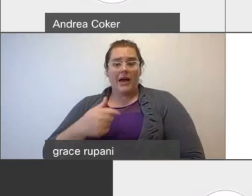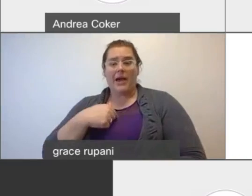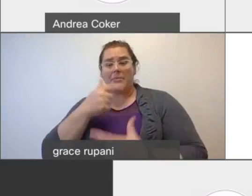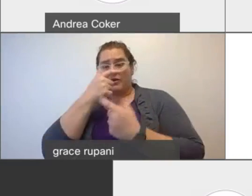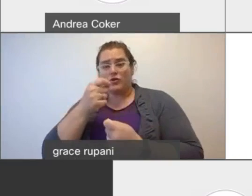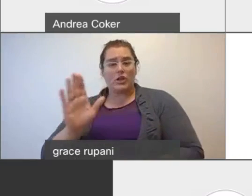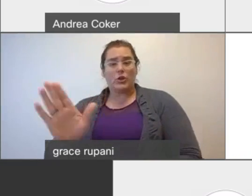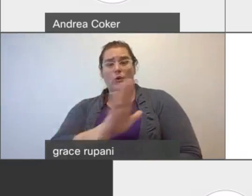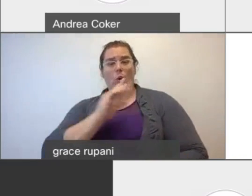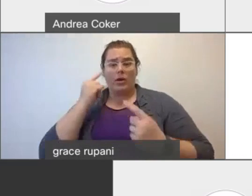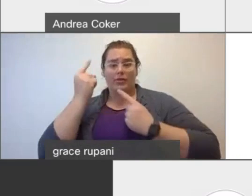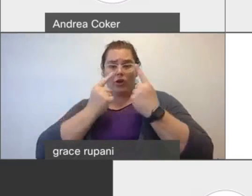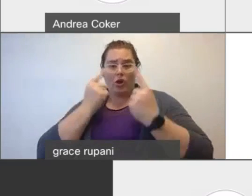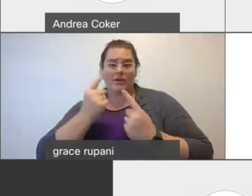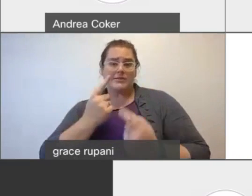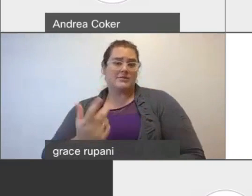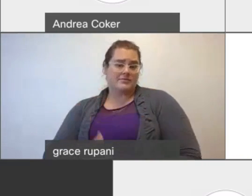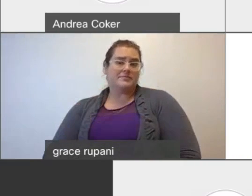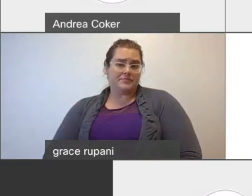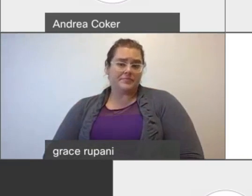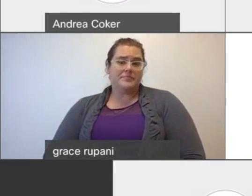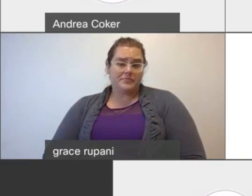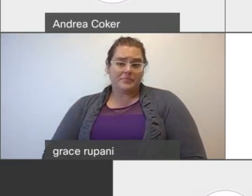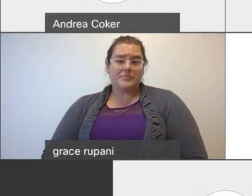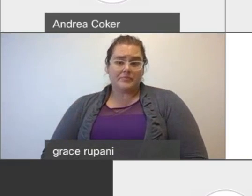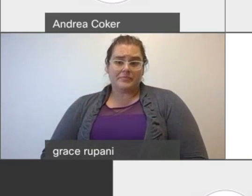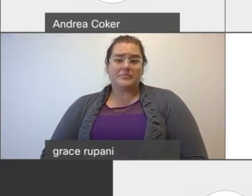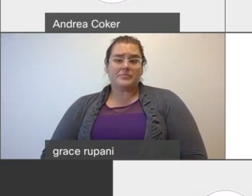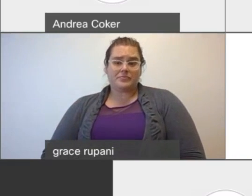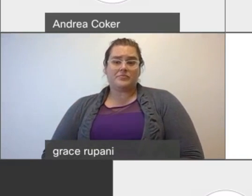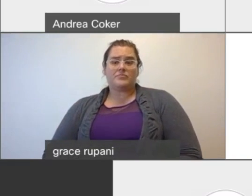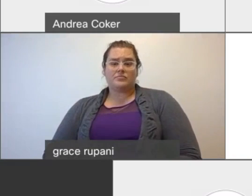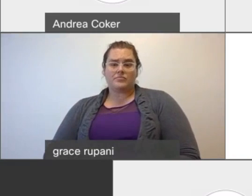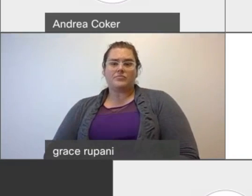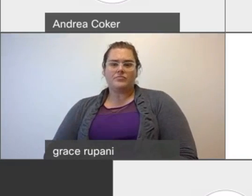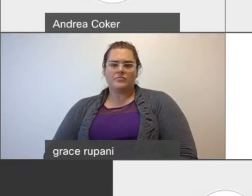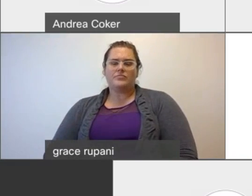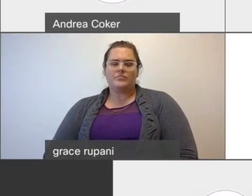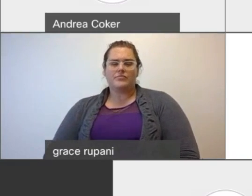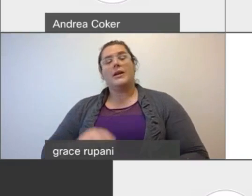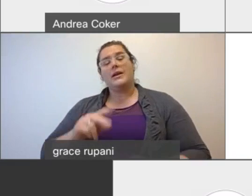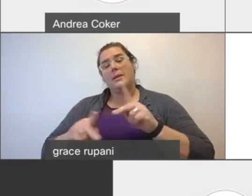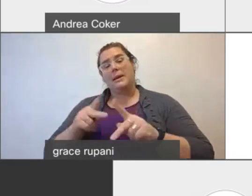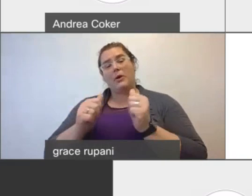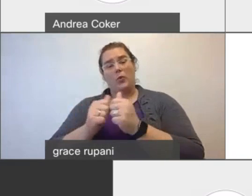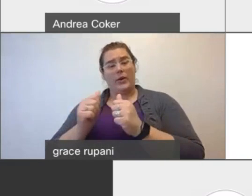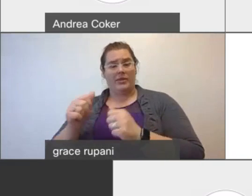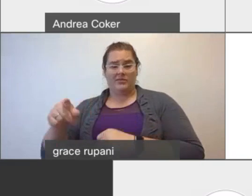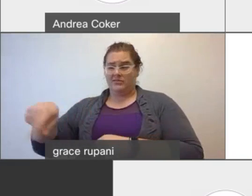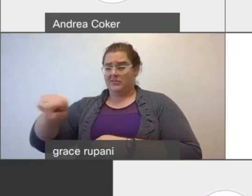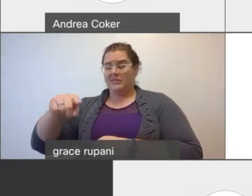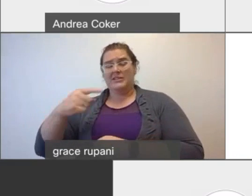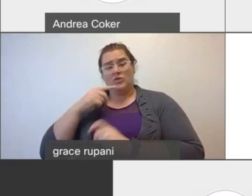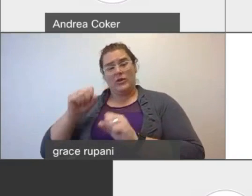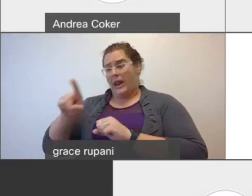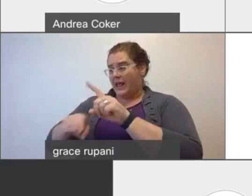would work. Should I be calling people's relatives and saying, can you tell me who in your family's been vaccinated? And then